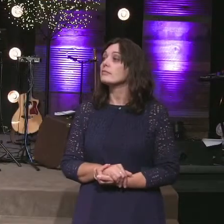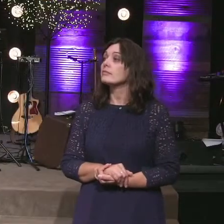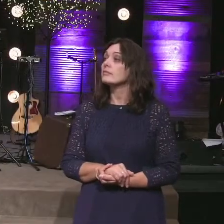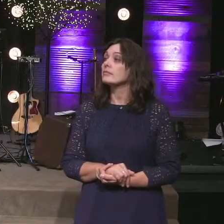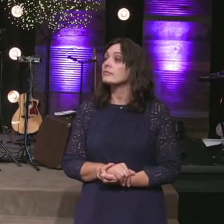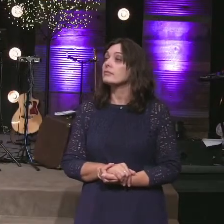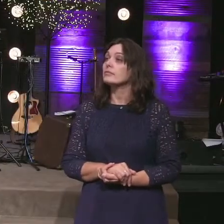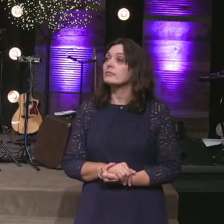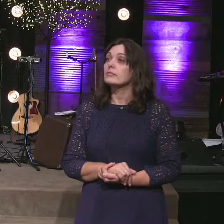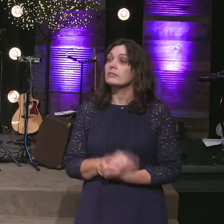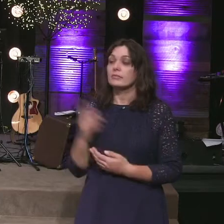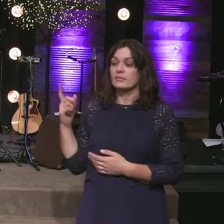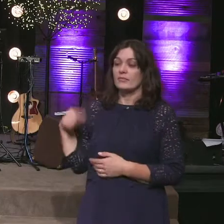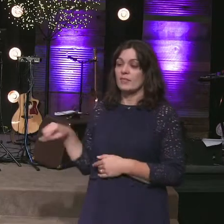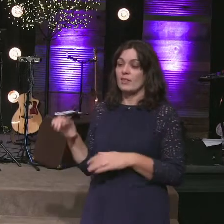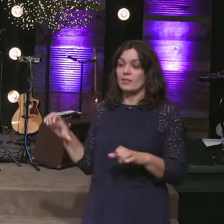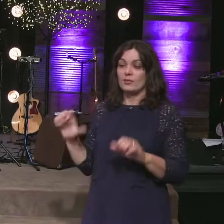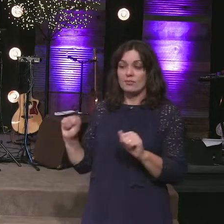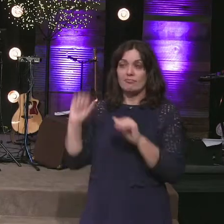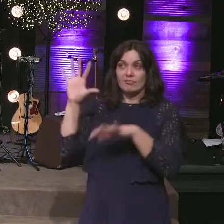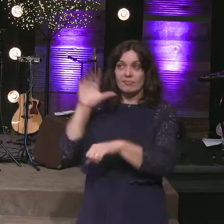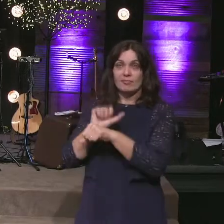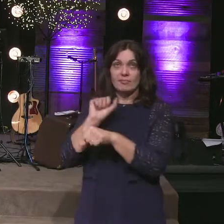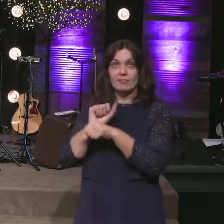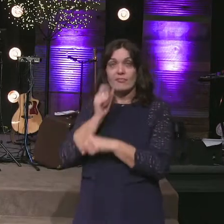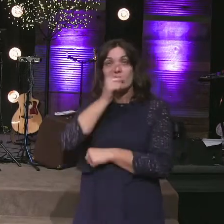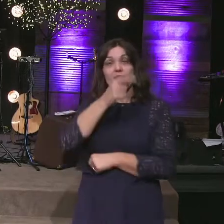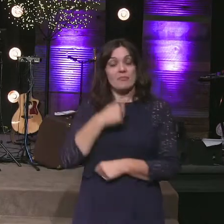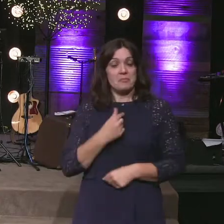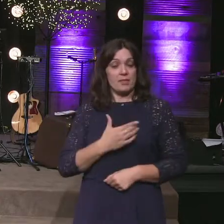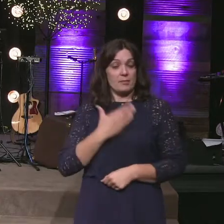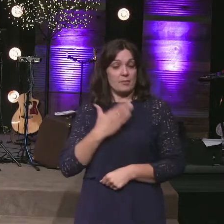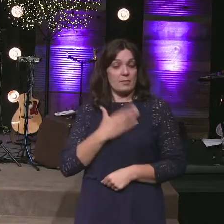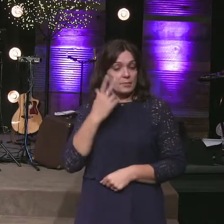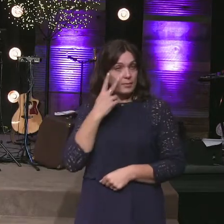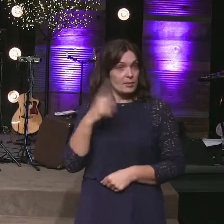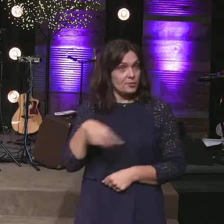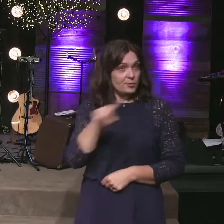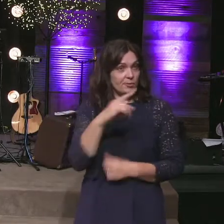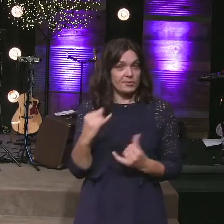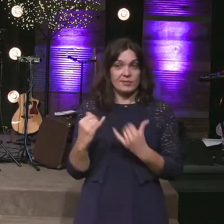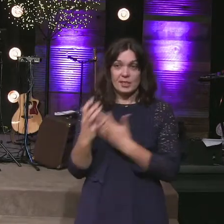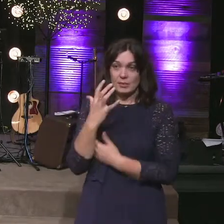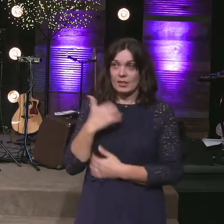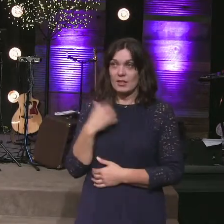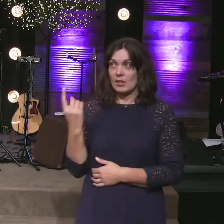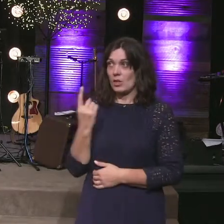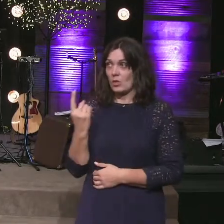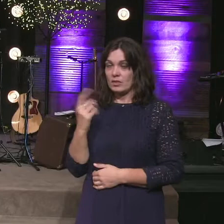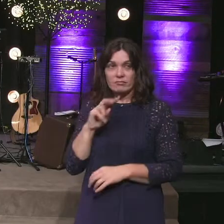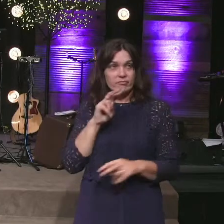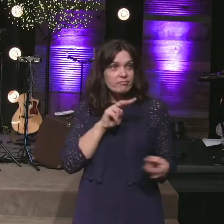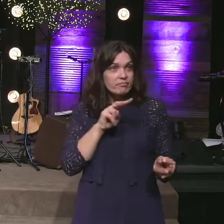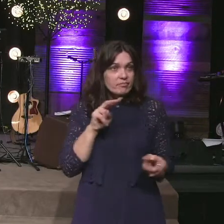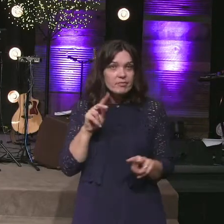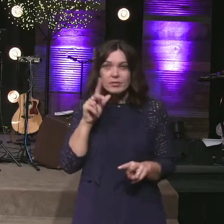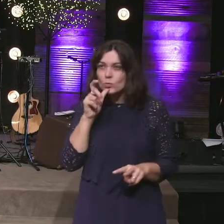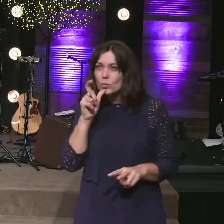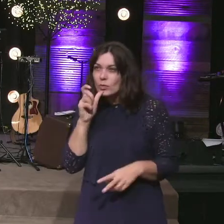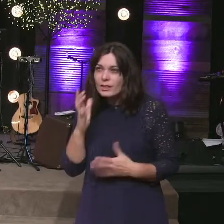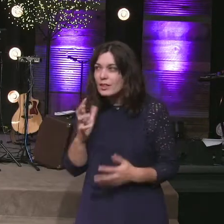They do an awesome job back there. Well, I'm glad to see y'all this morning. I always got to take a minute just to look out there, see who's